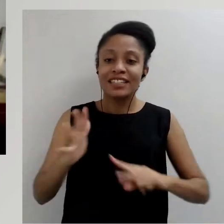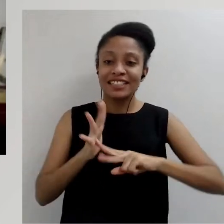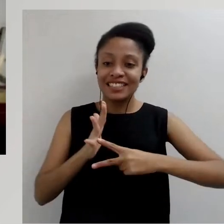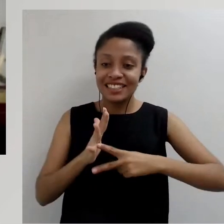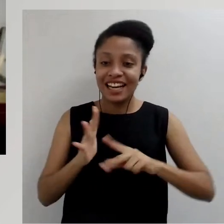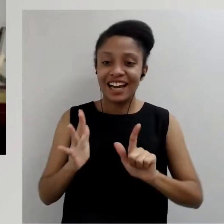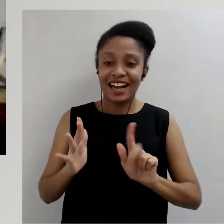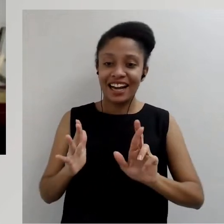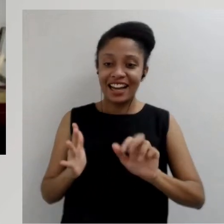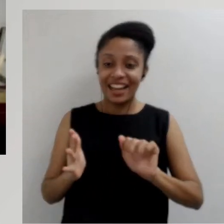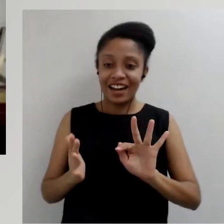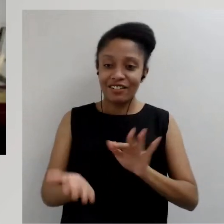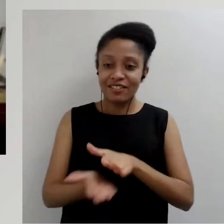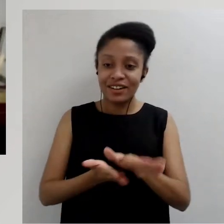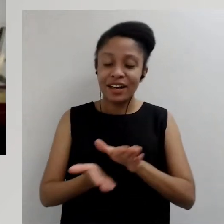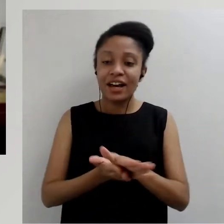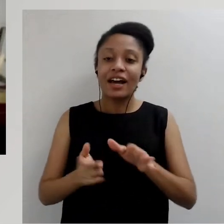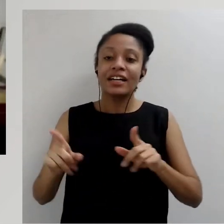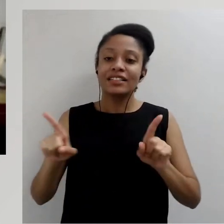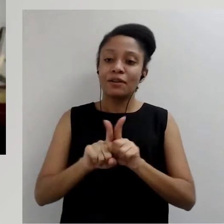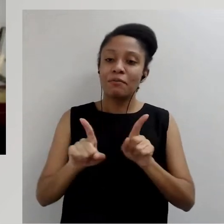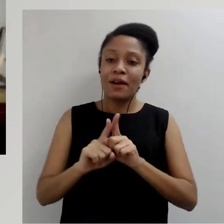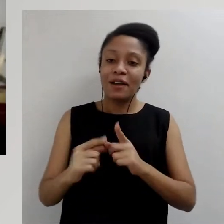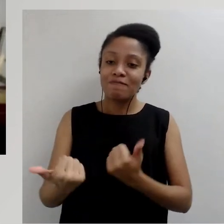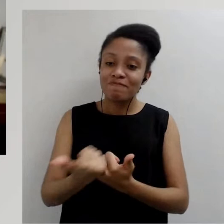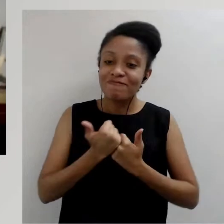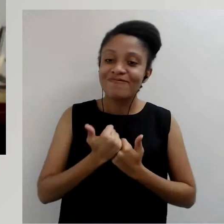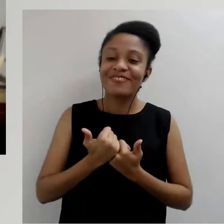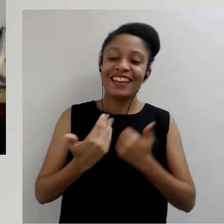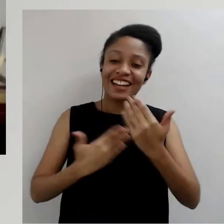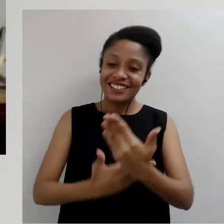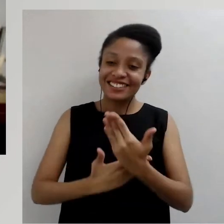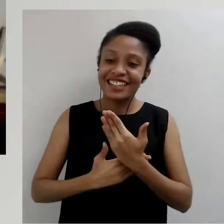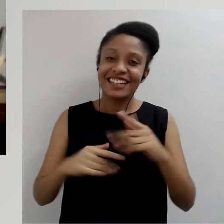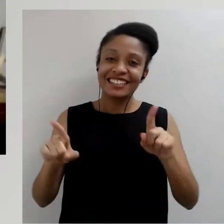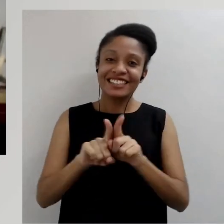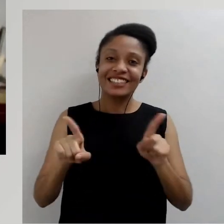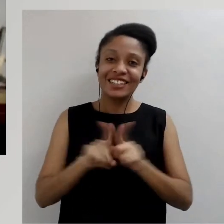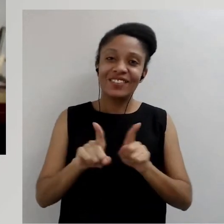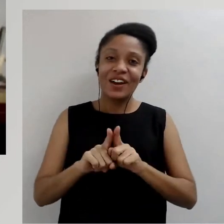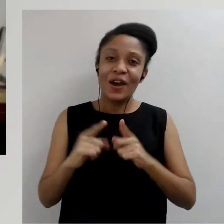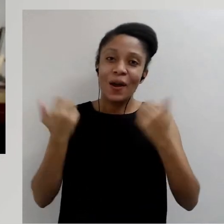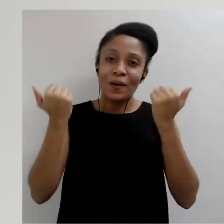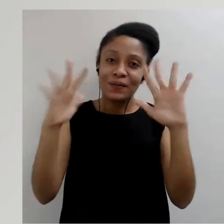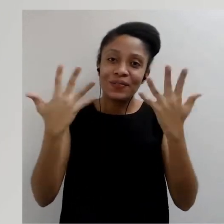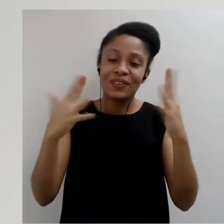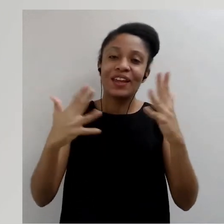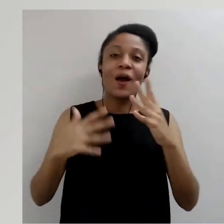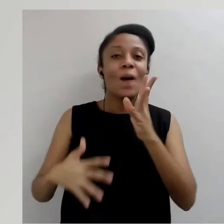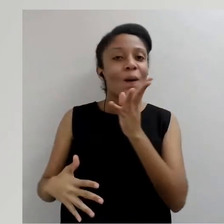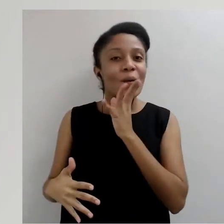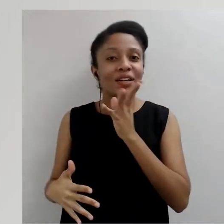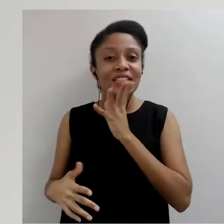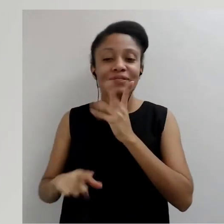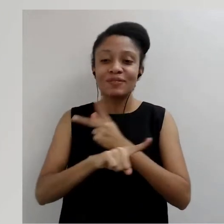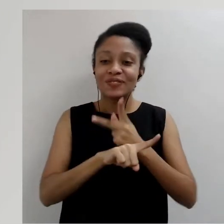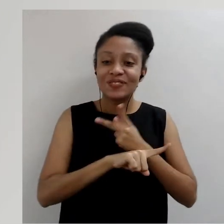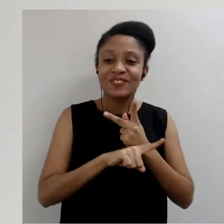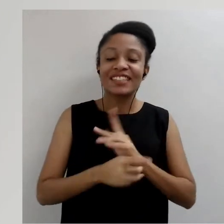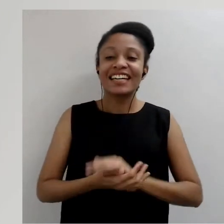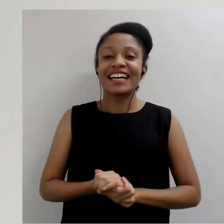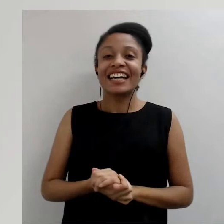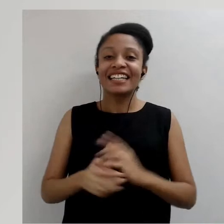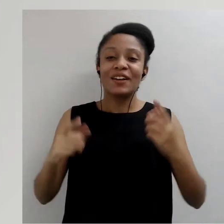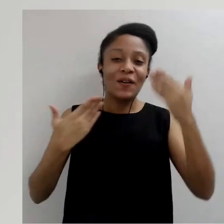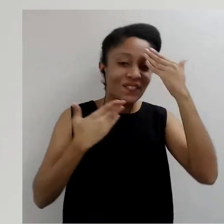Firjan, Graph and ABIGRAF for supporting us in searching for knowledge. Thank you very much. Thank